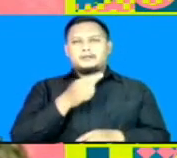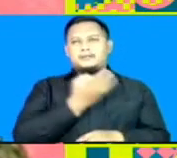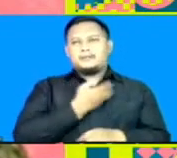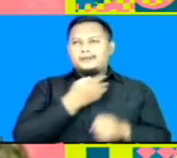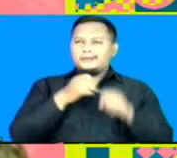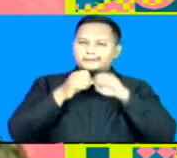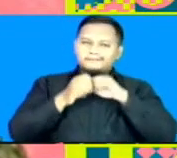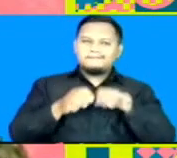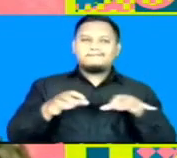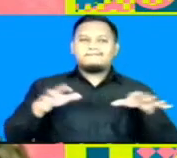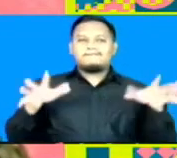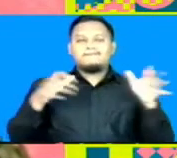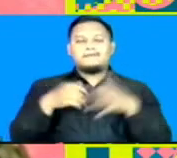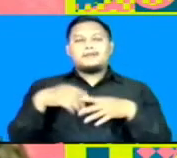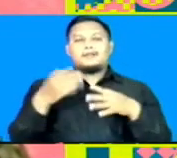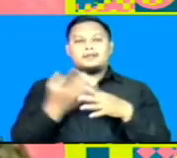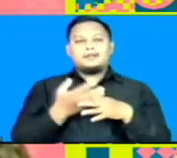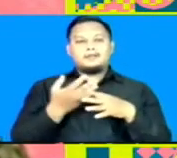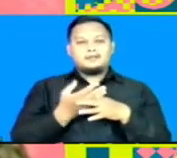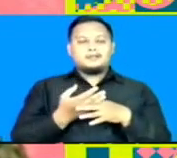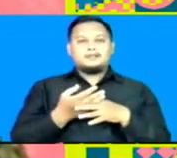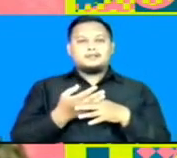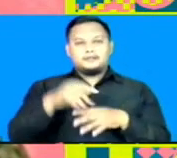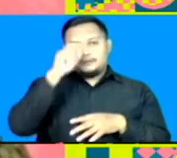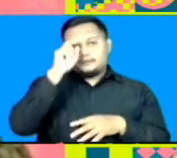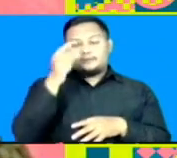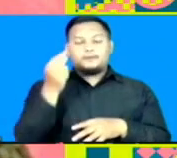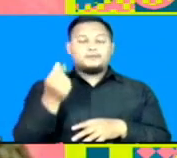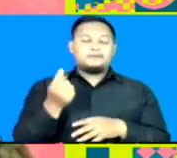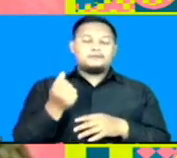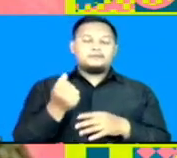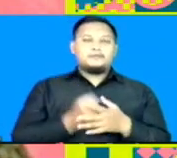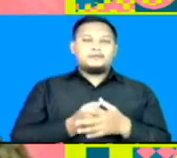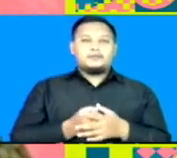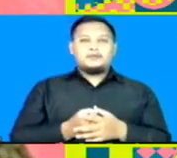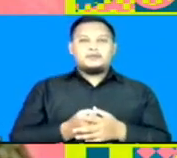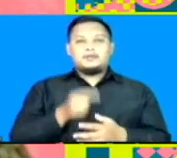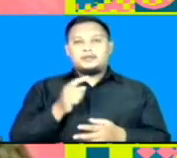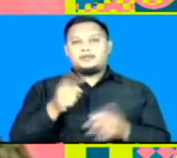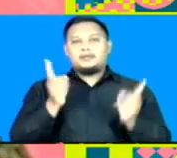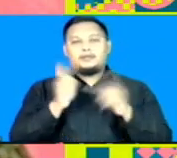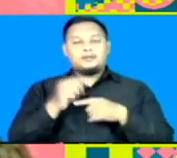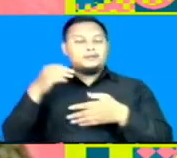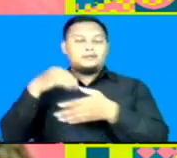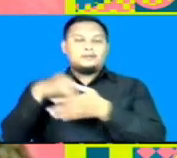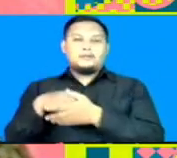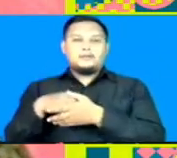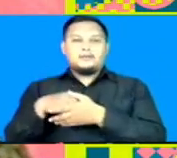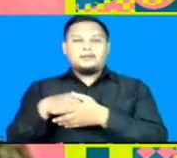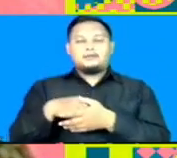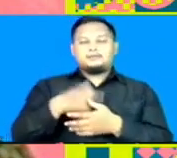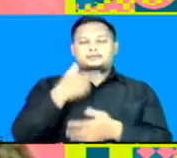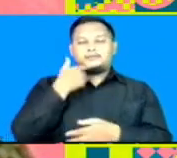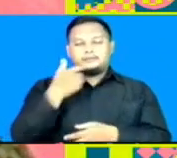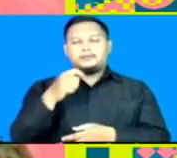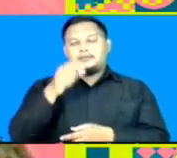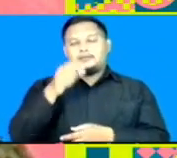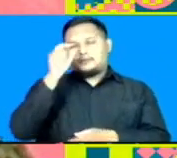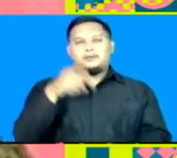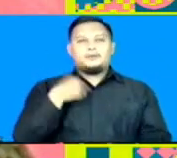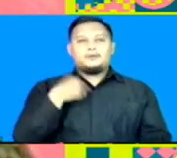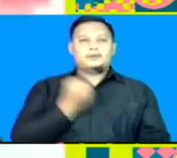developing countries, LDCs, and SIDs. We have seen the sustainable finance markets are